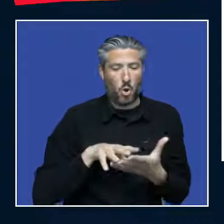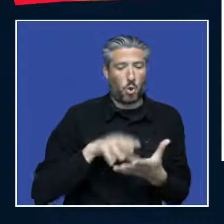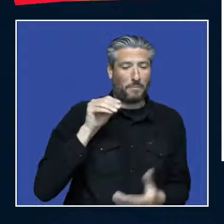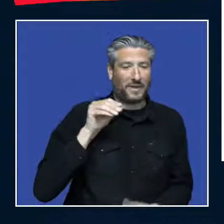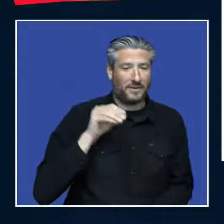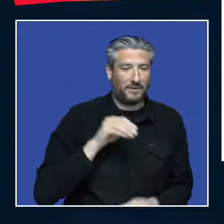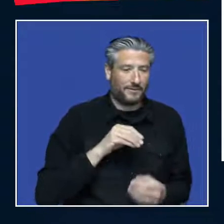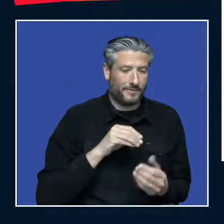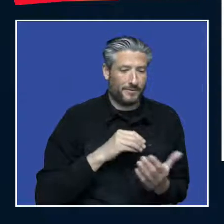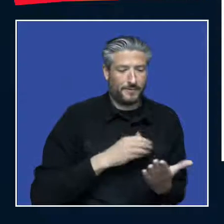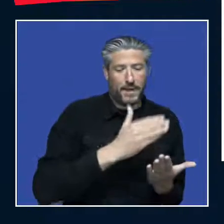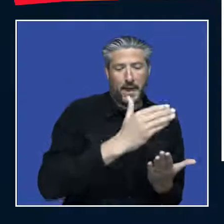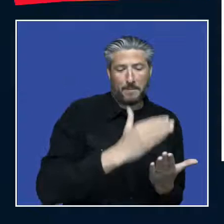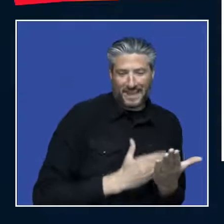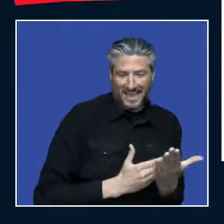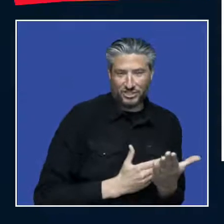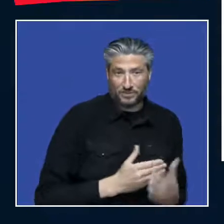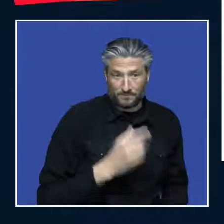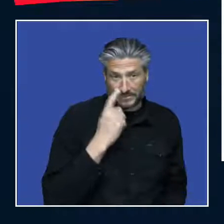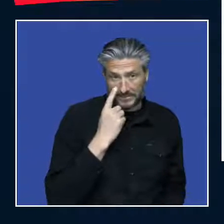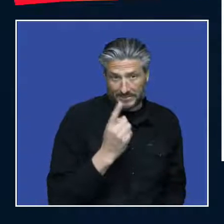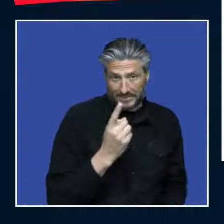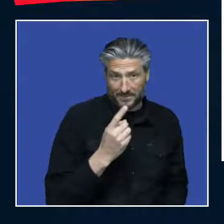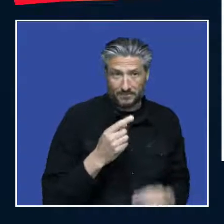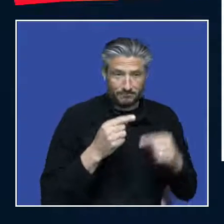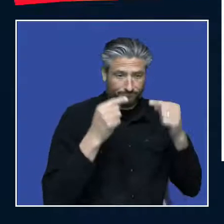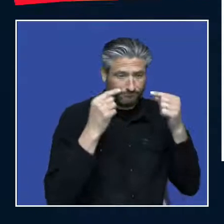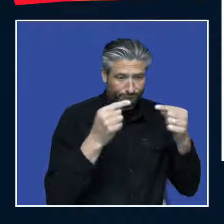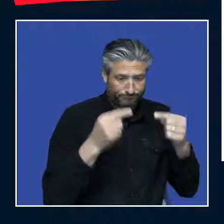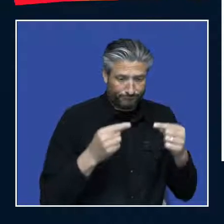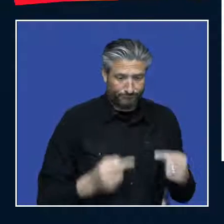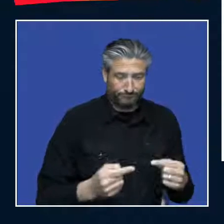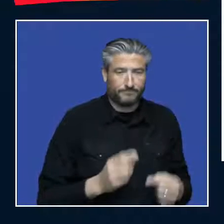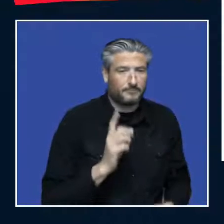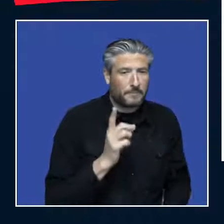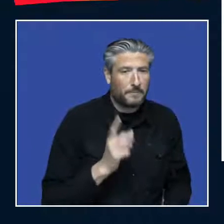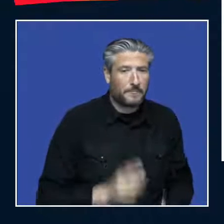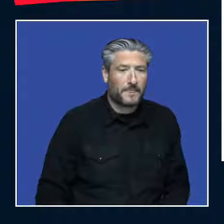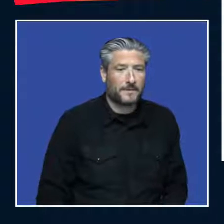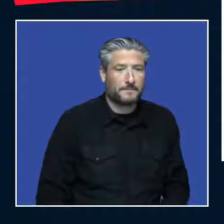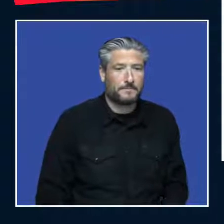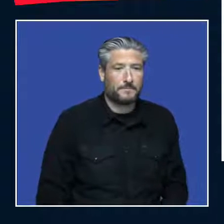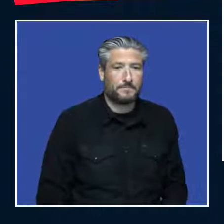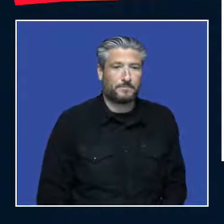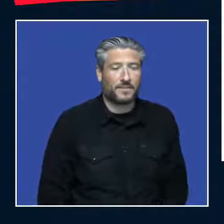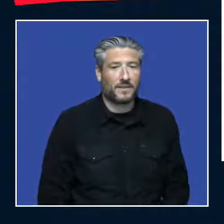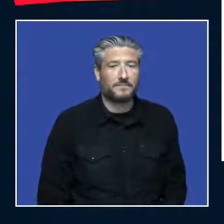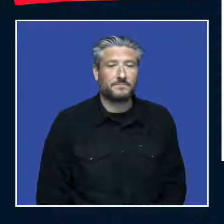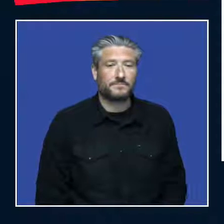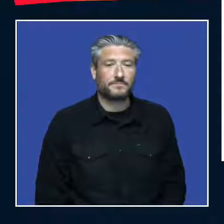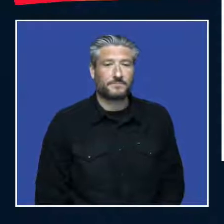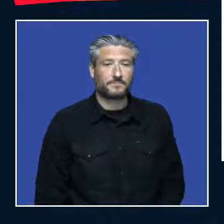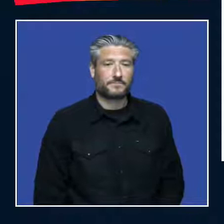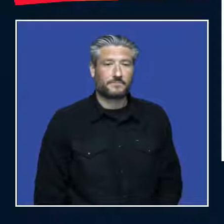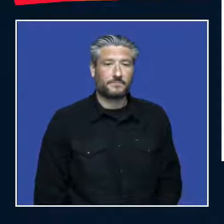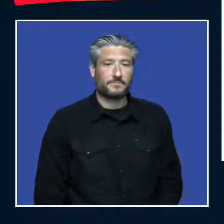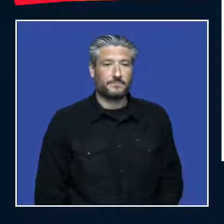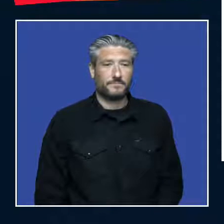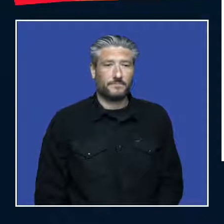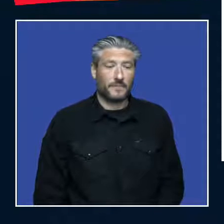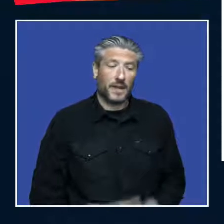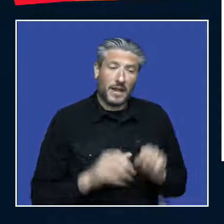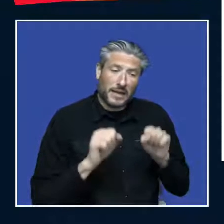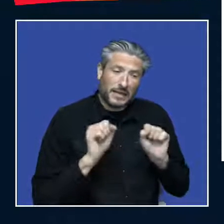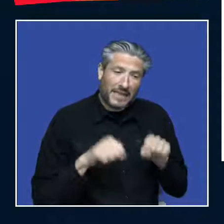copy step here. There's another one which sounds very likely, which is the add command. But be aware that the